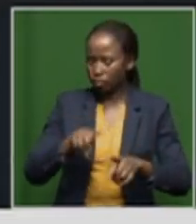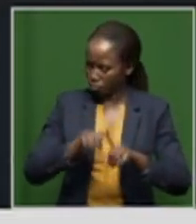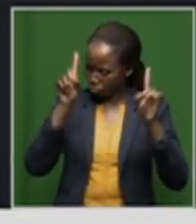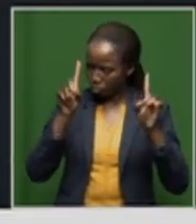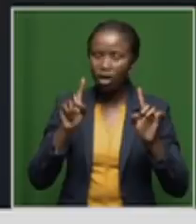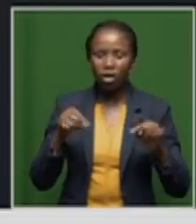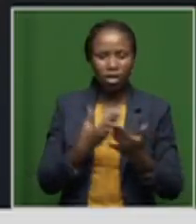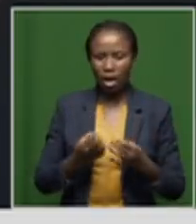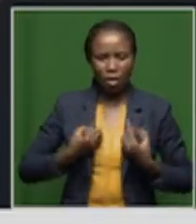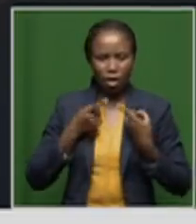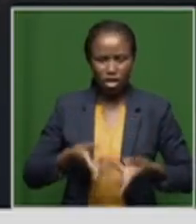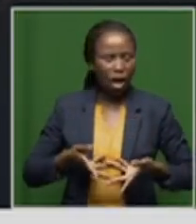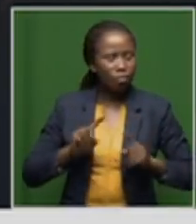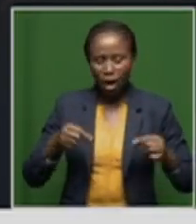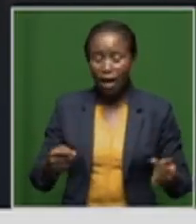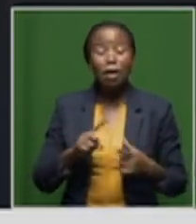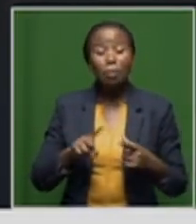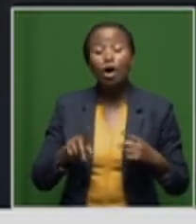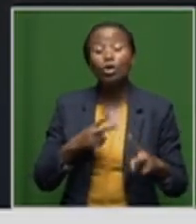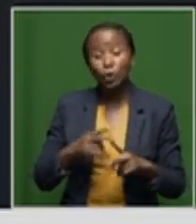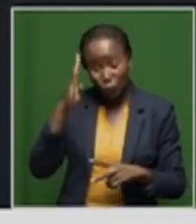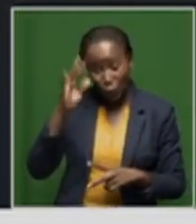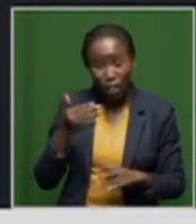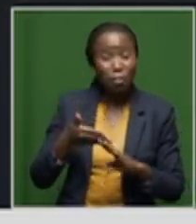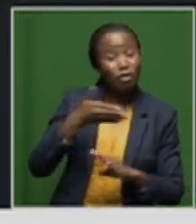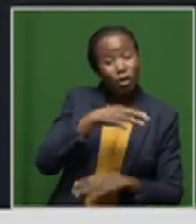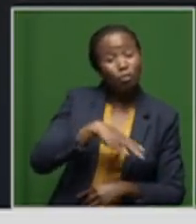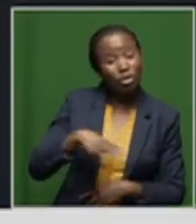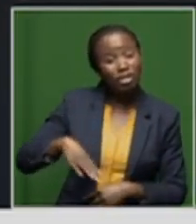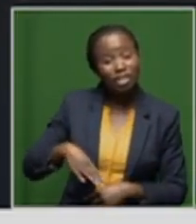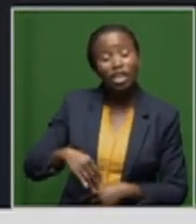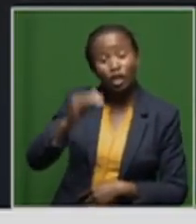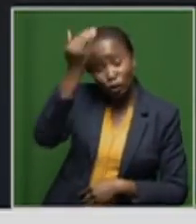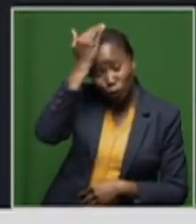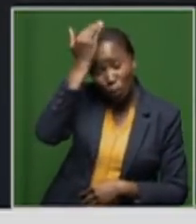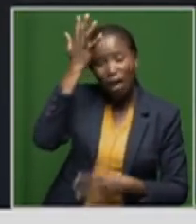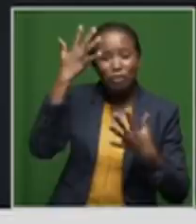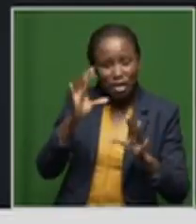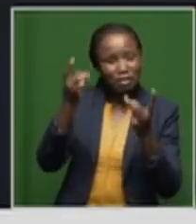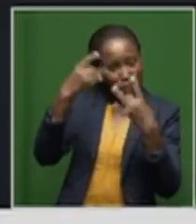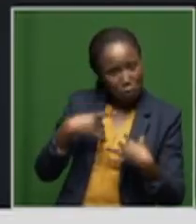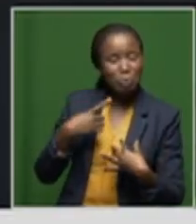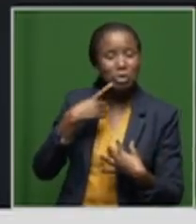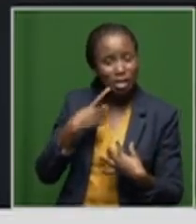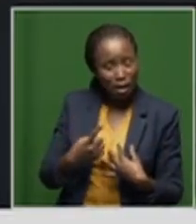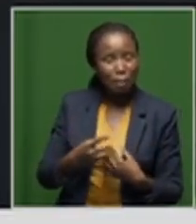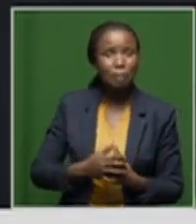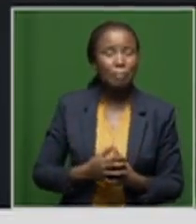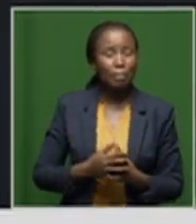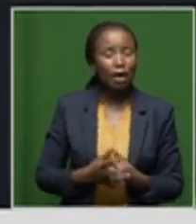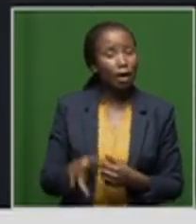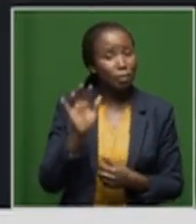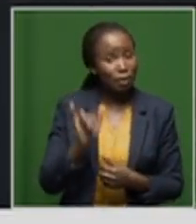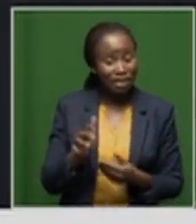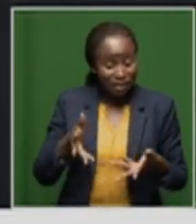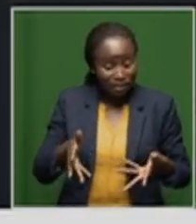ventilate them here. We also know that former President Jacob Zuma, we have been told, has said that this